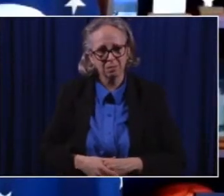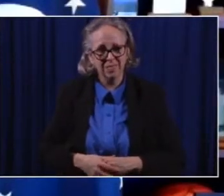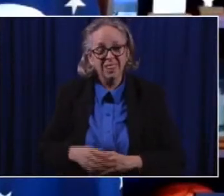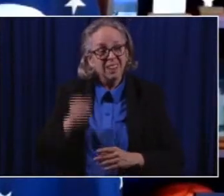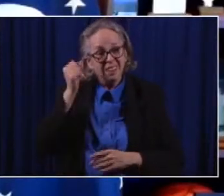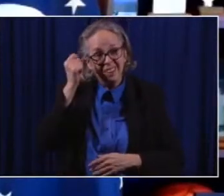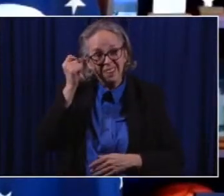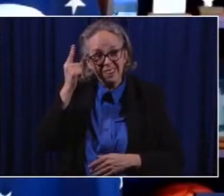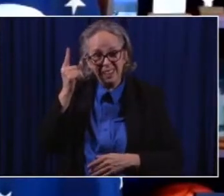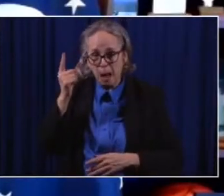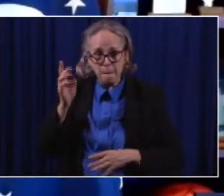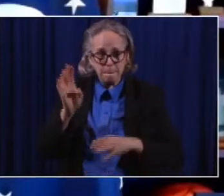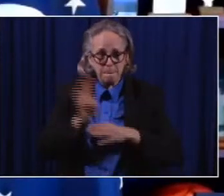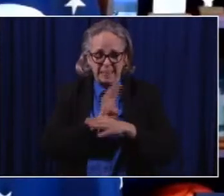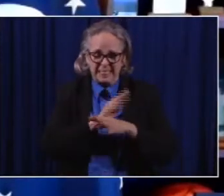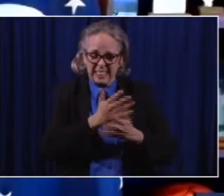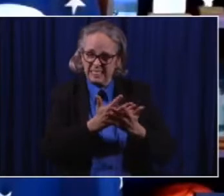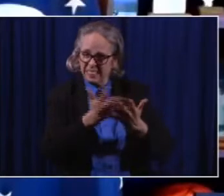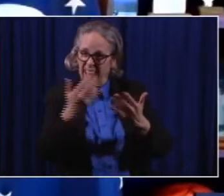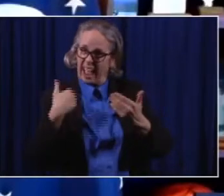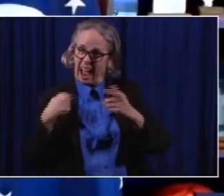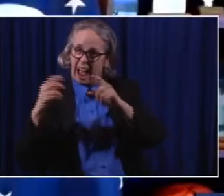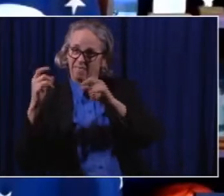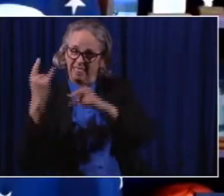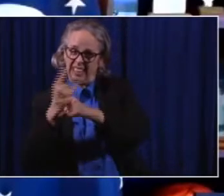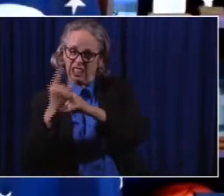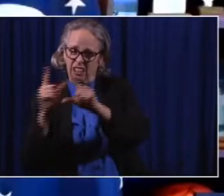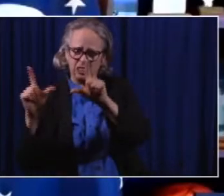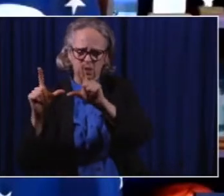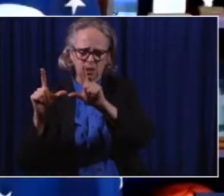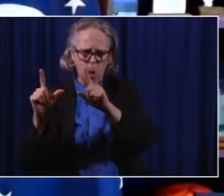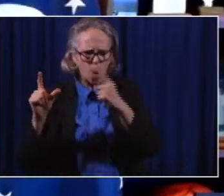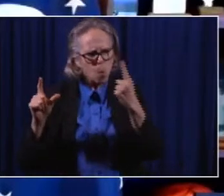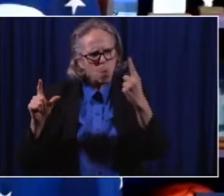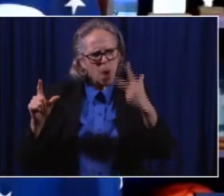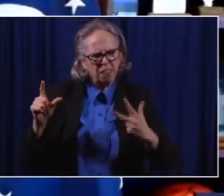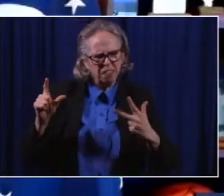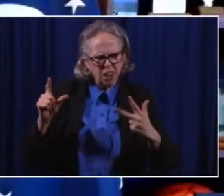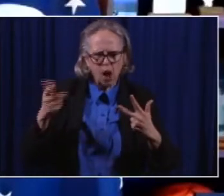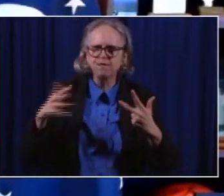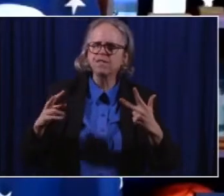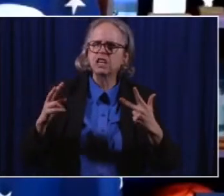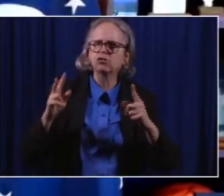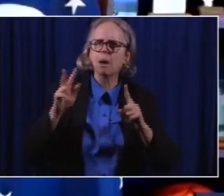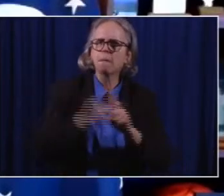for that money so far, and you can make sure that you get your